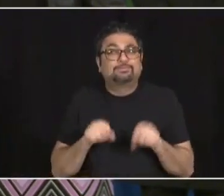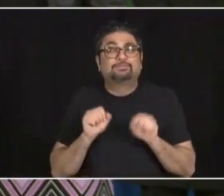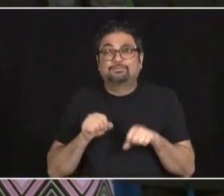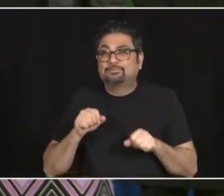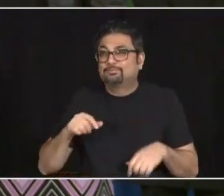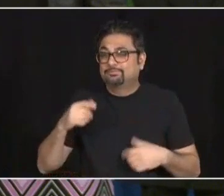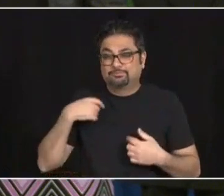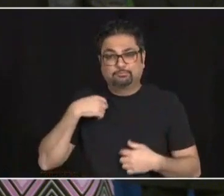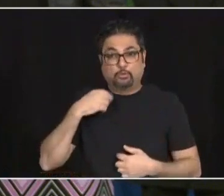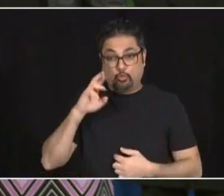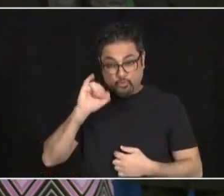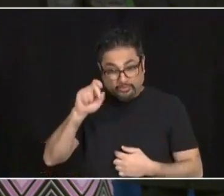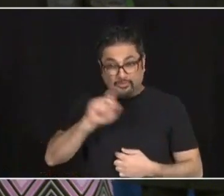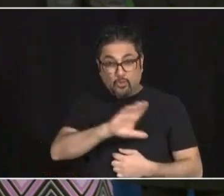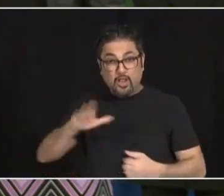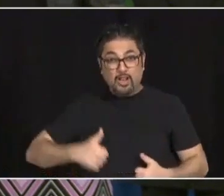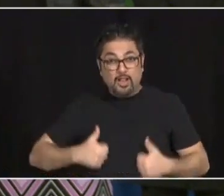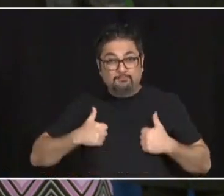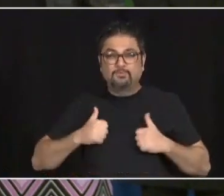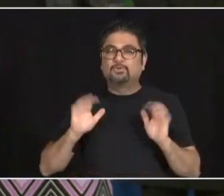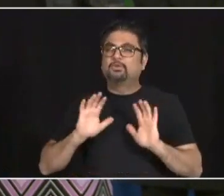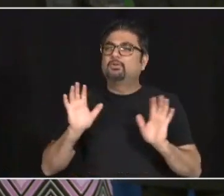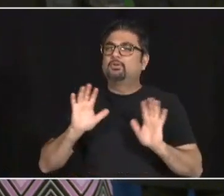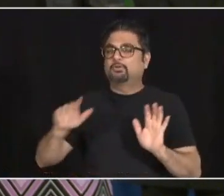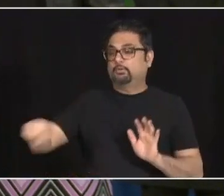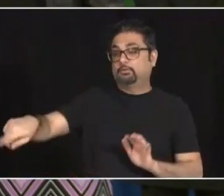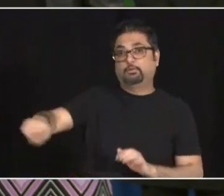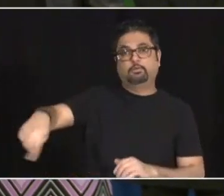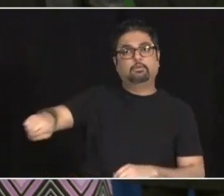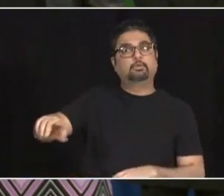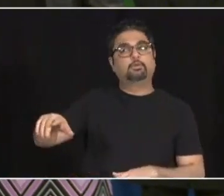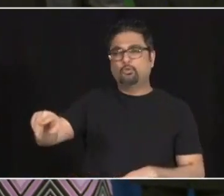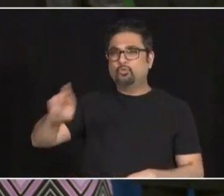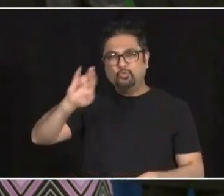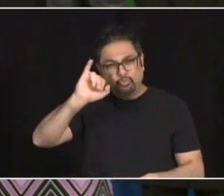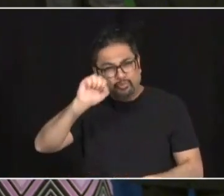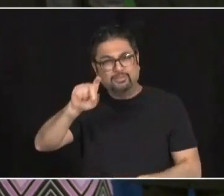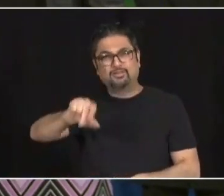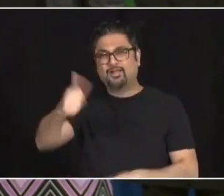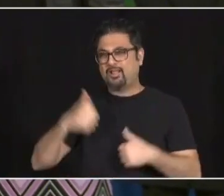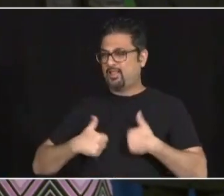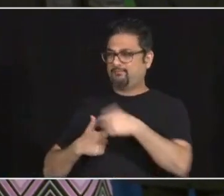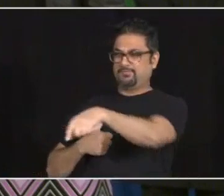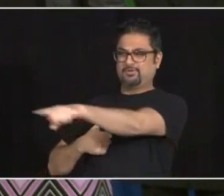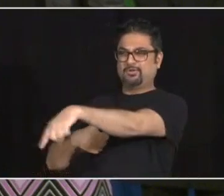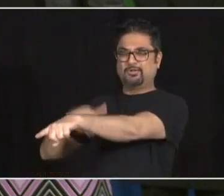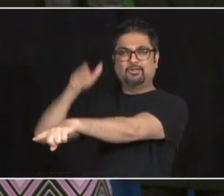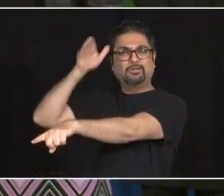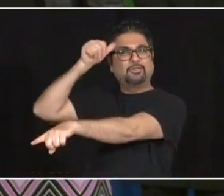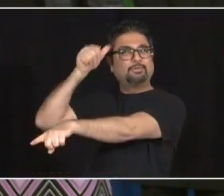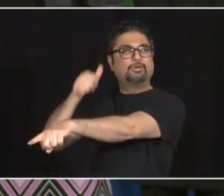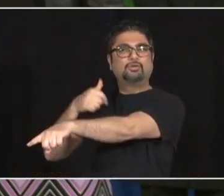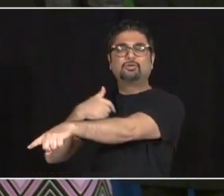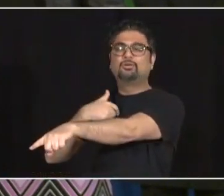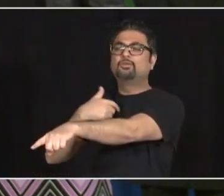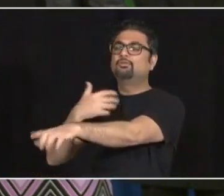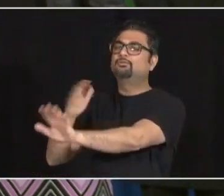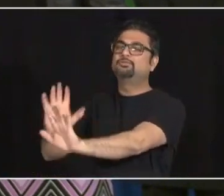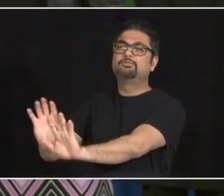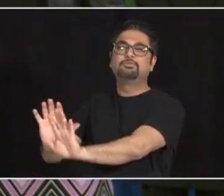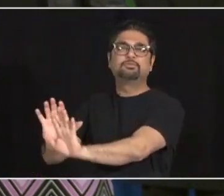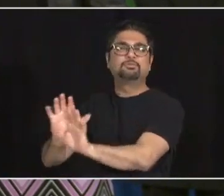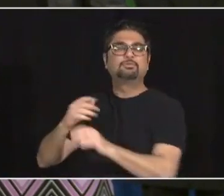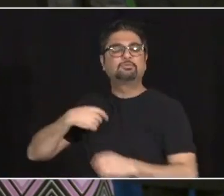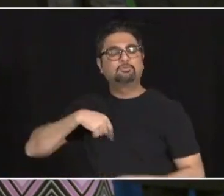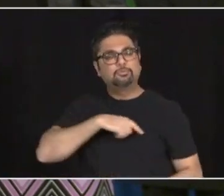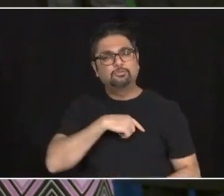out in front of Queen's Park, putting people at risk. Again, we'll get there, and we're all working together. The more we